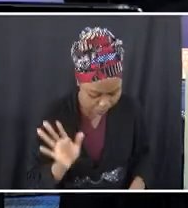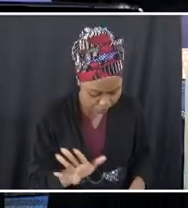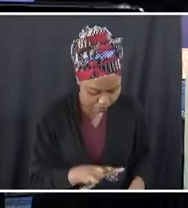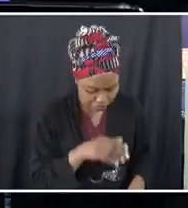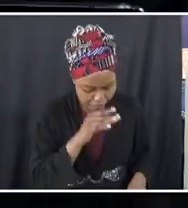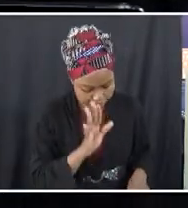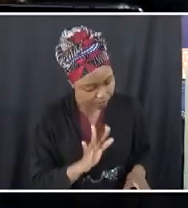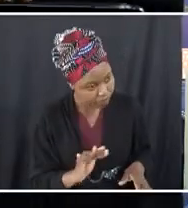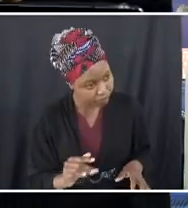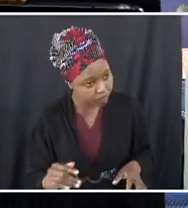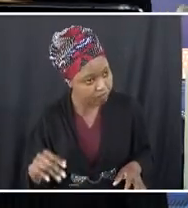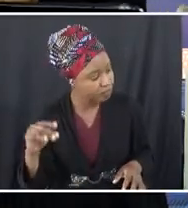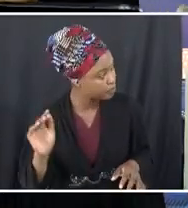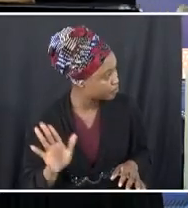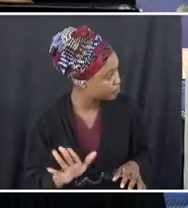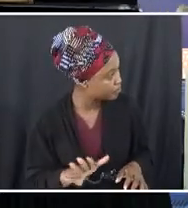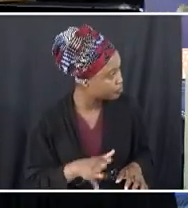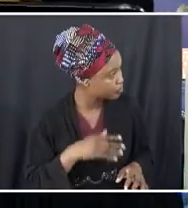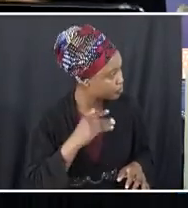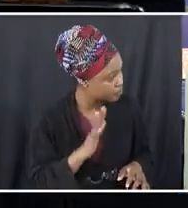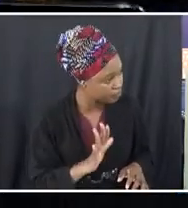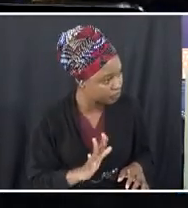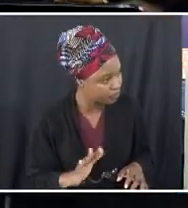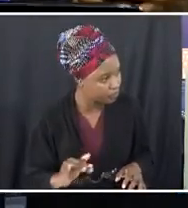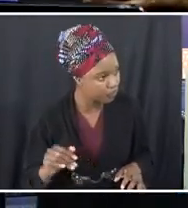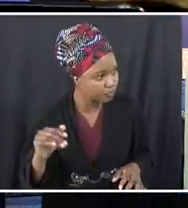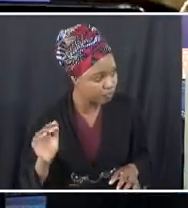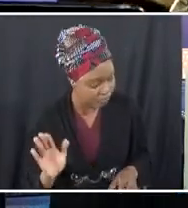home. The things of earth